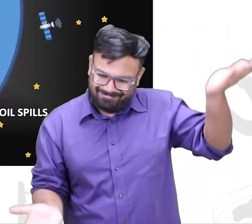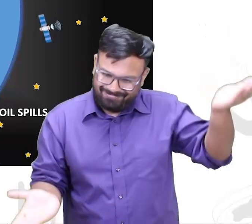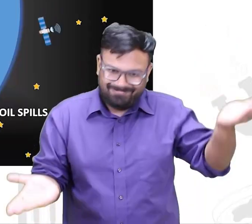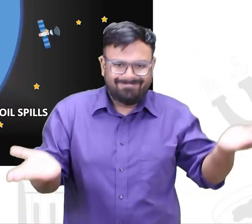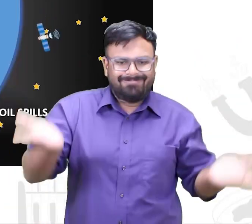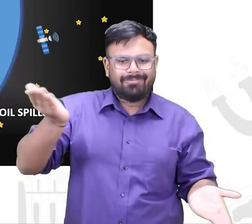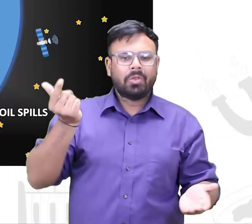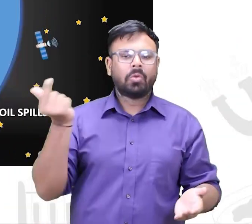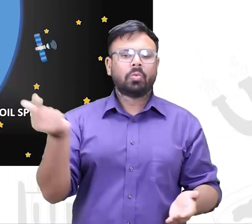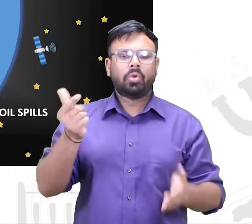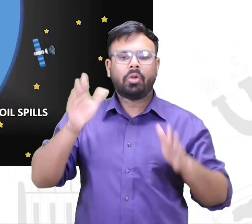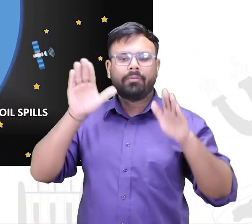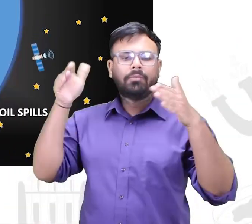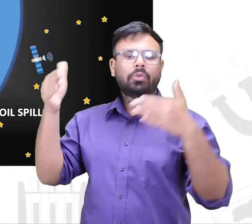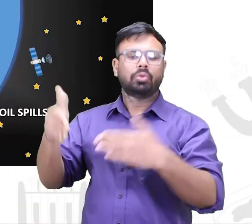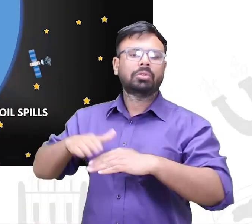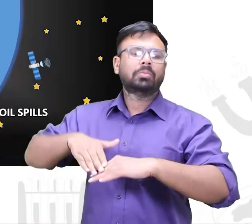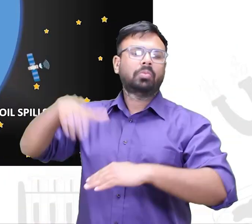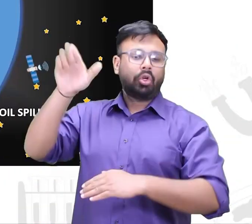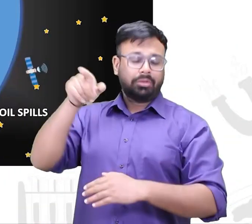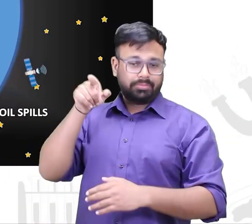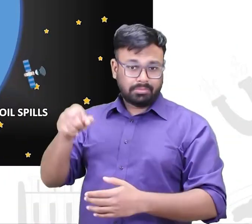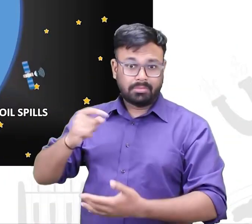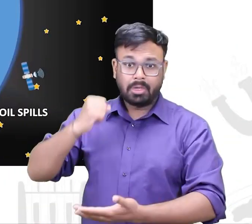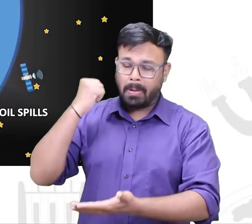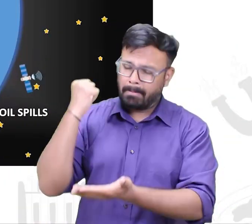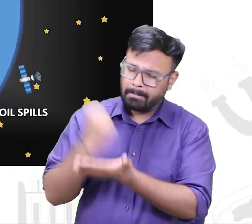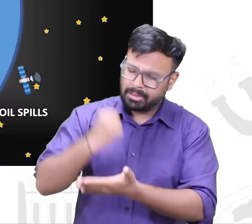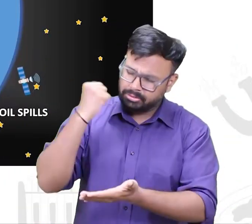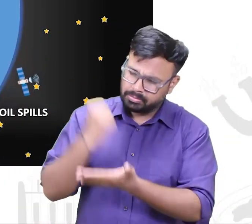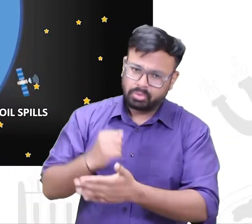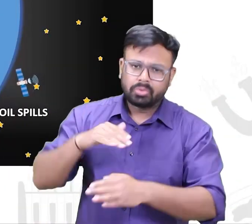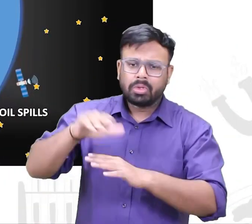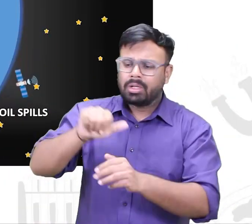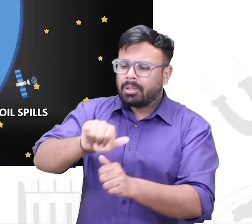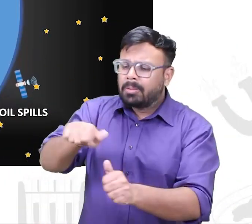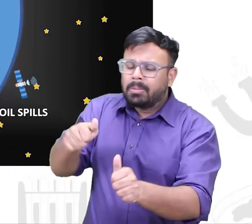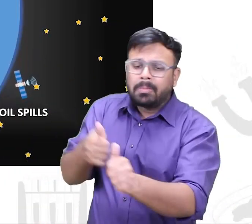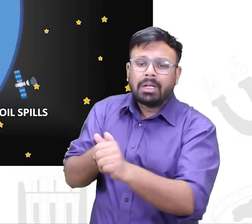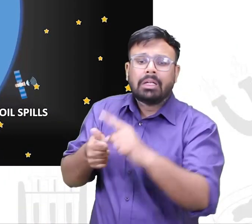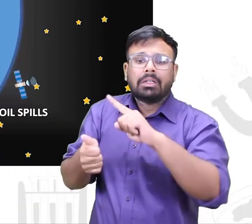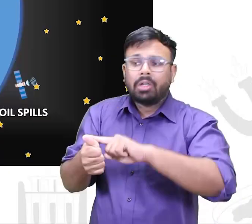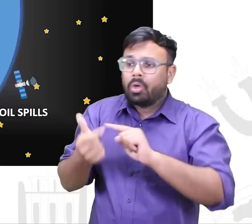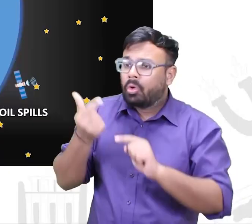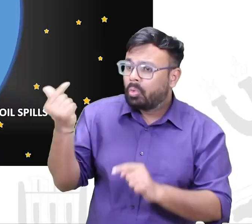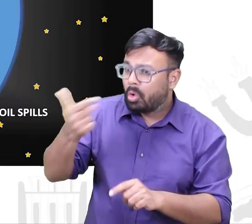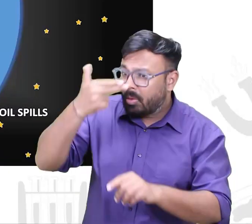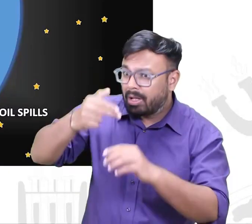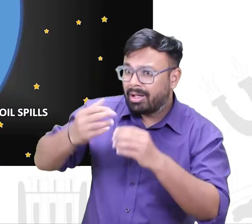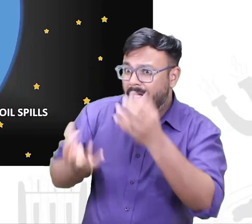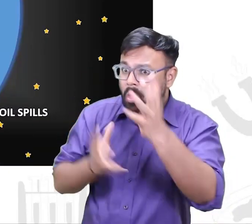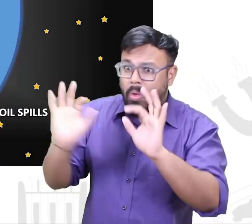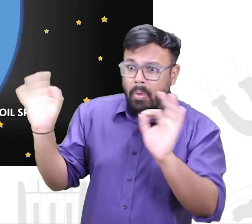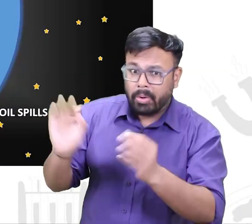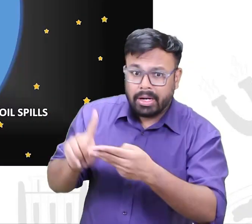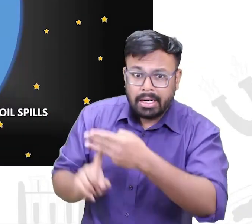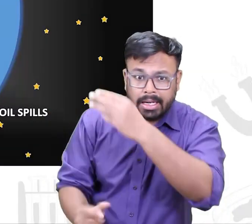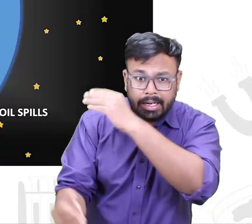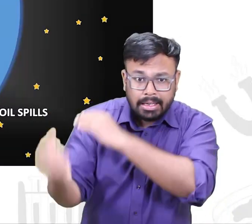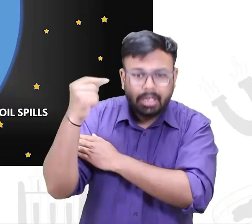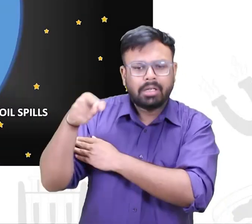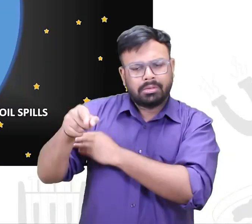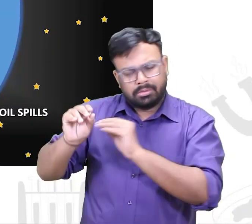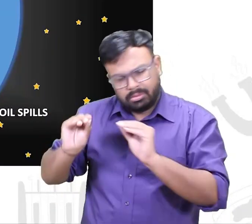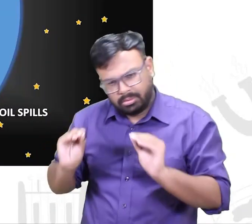environmental pollution, and depletion of resources. There is a high demand to find alternatives for depleting non renewable